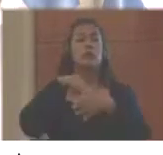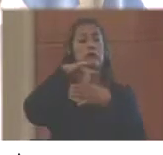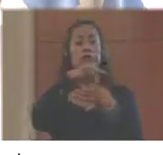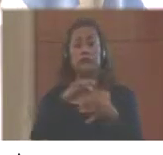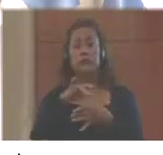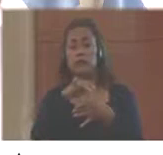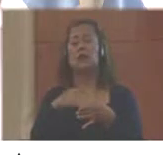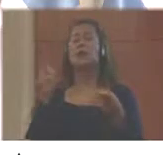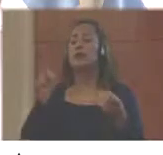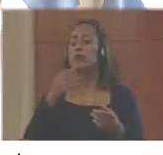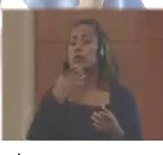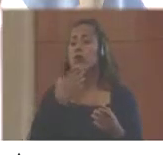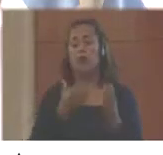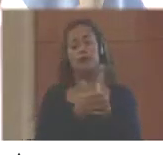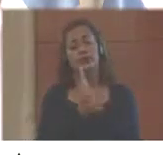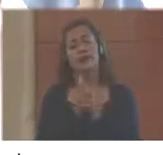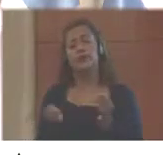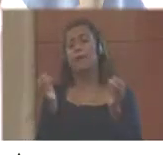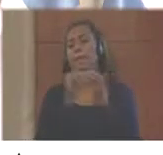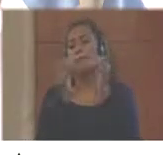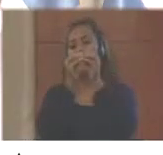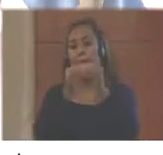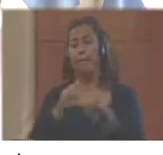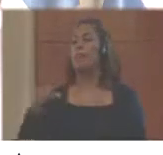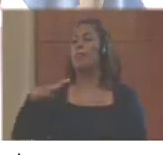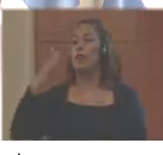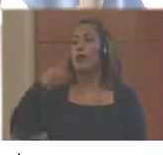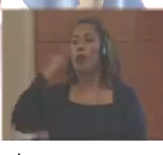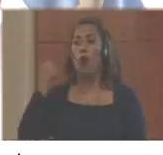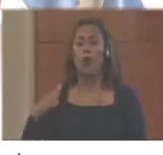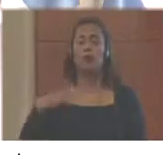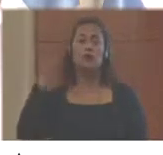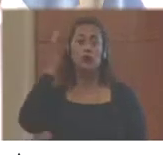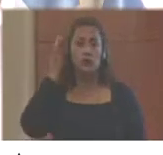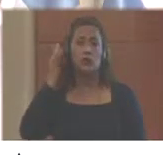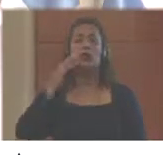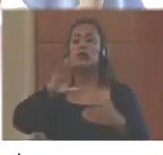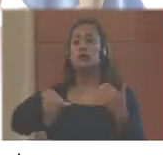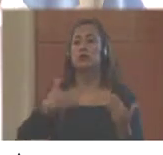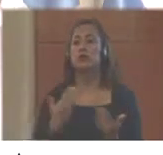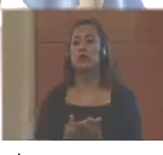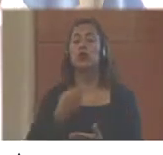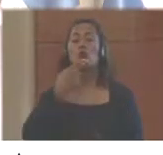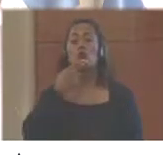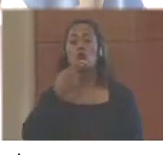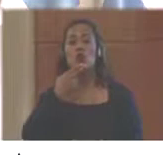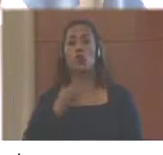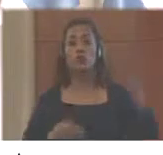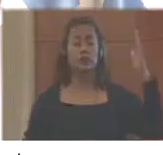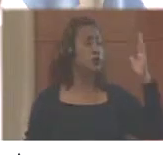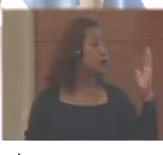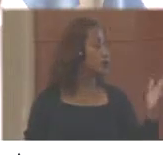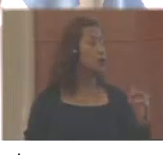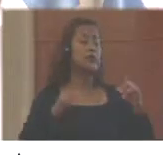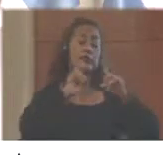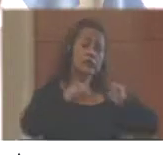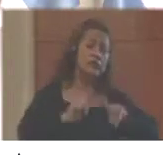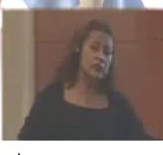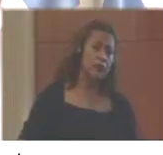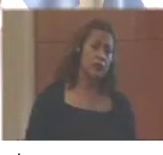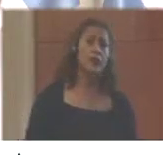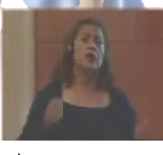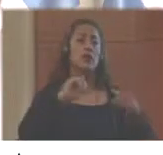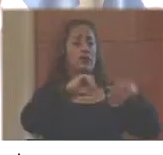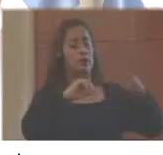with knowledge of all the different needs of the different sectors of the population. Honduras' geographic position as